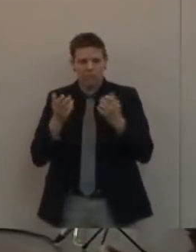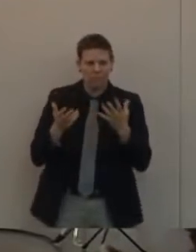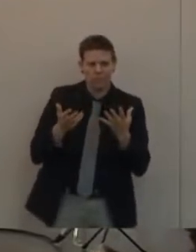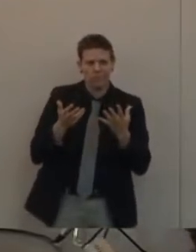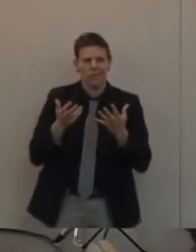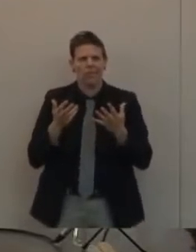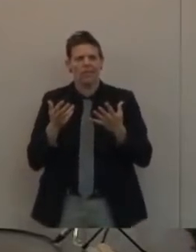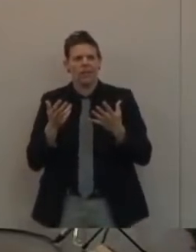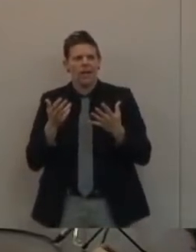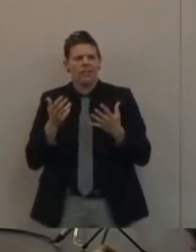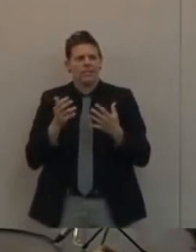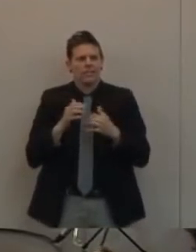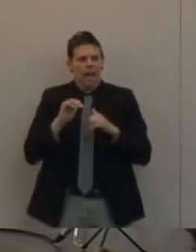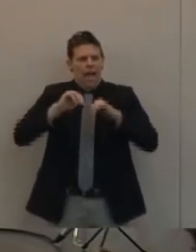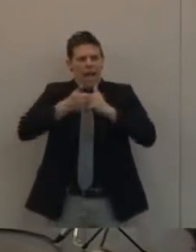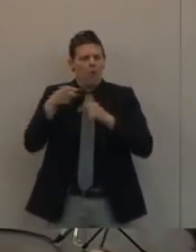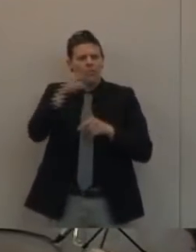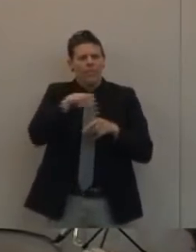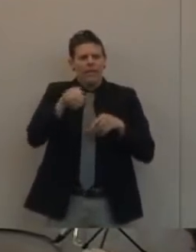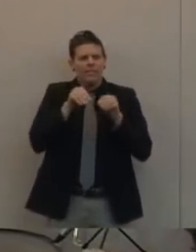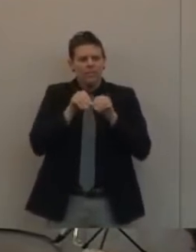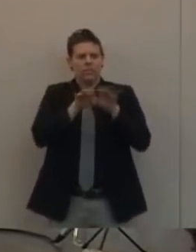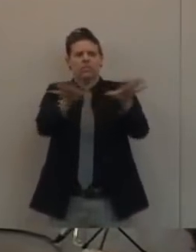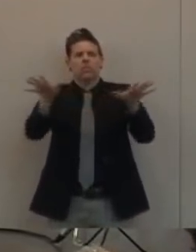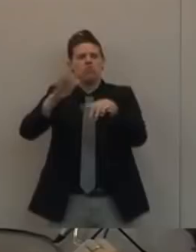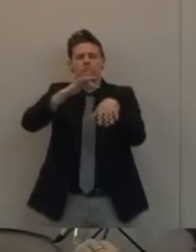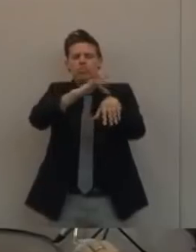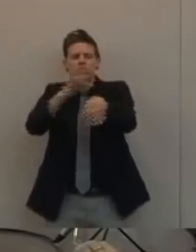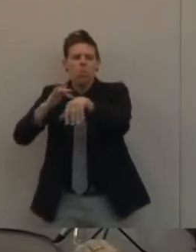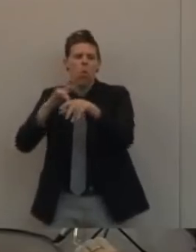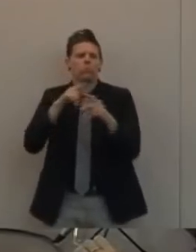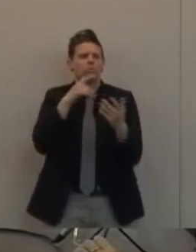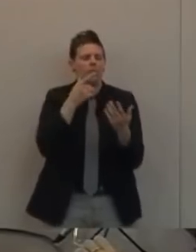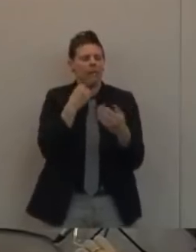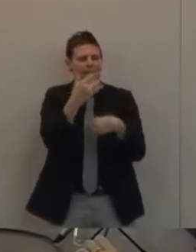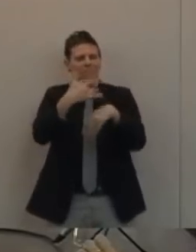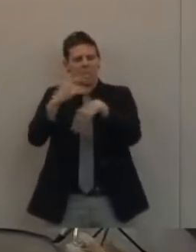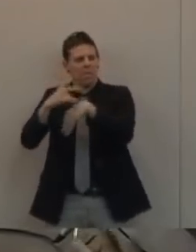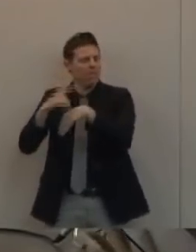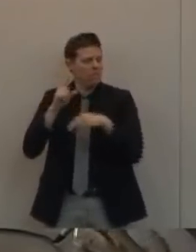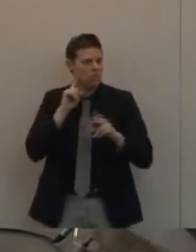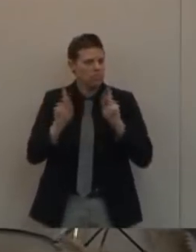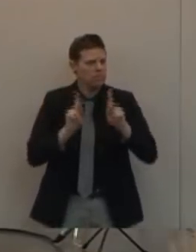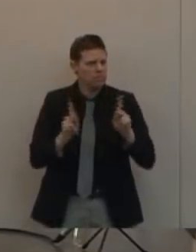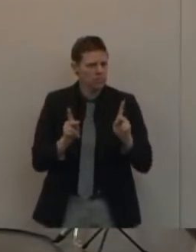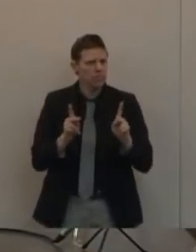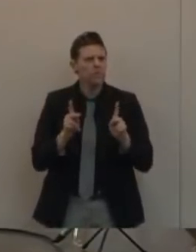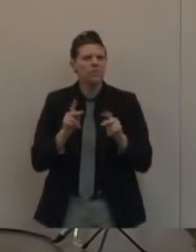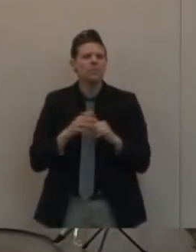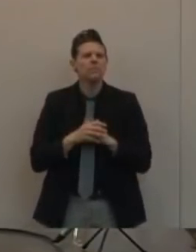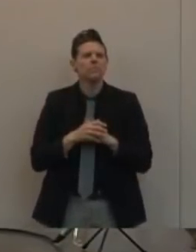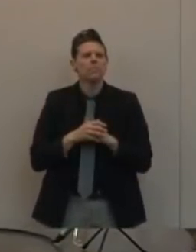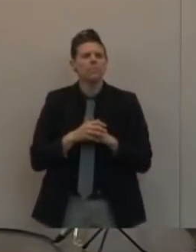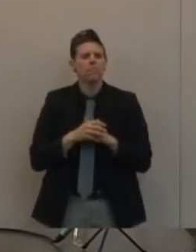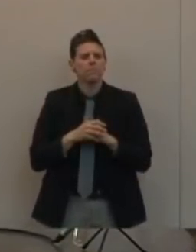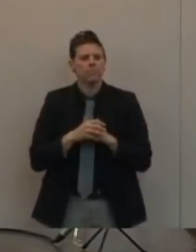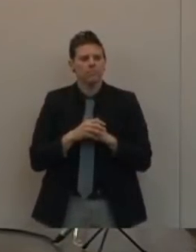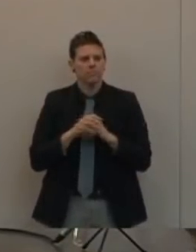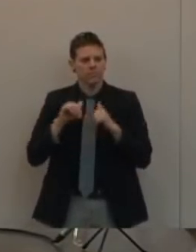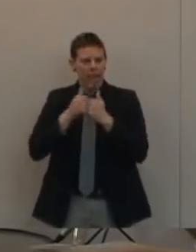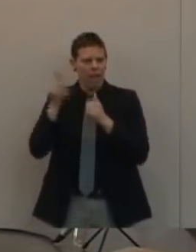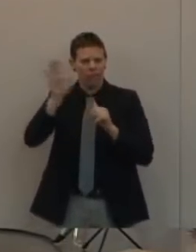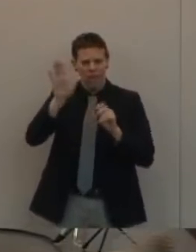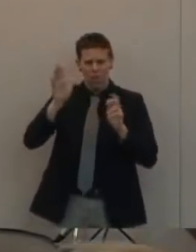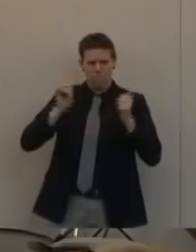deploying resources to people, and I'm wondering if you can sort of evaluate their performance given this